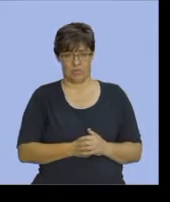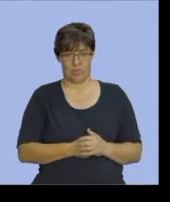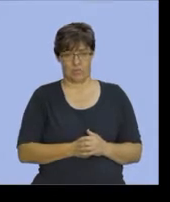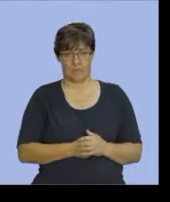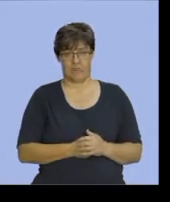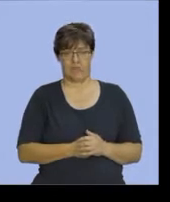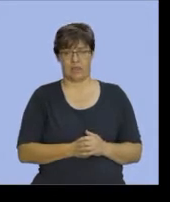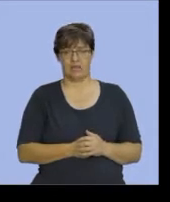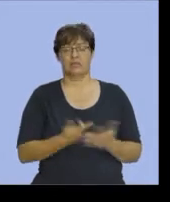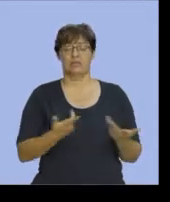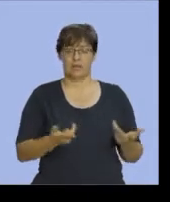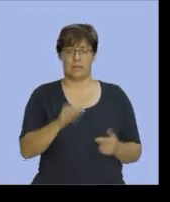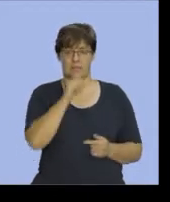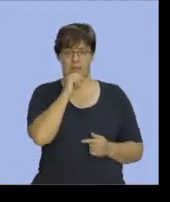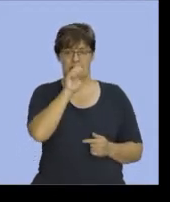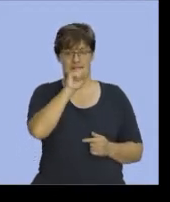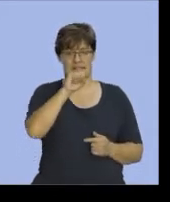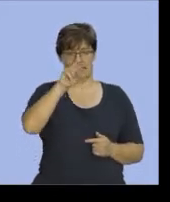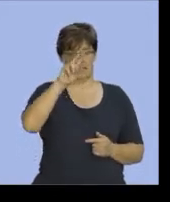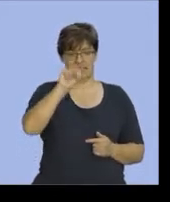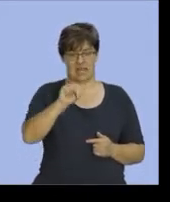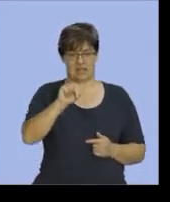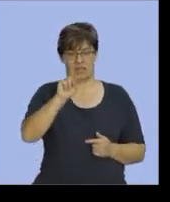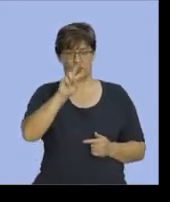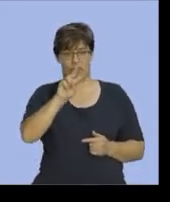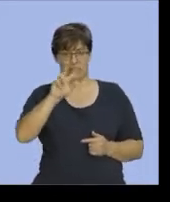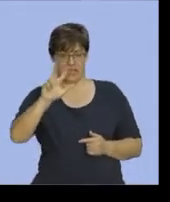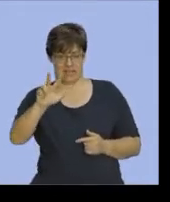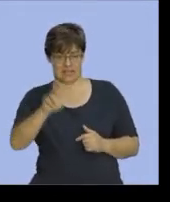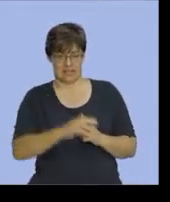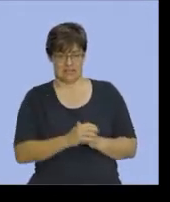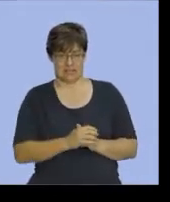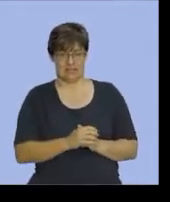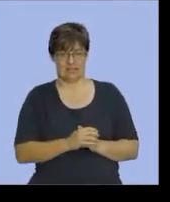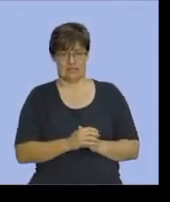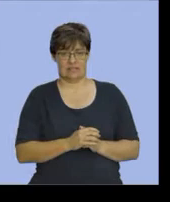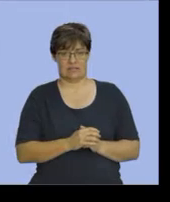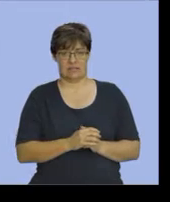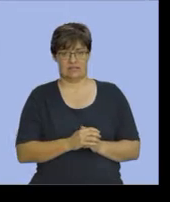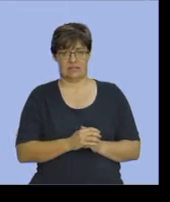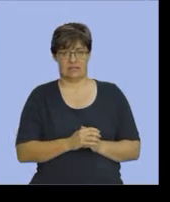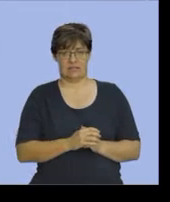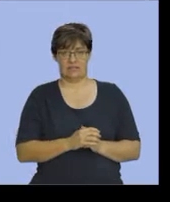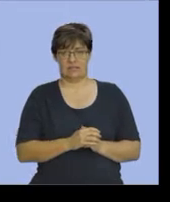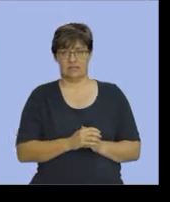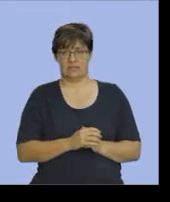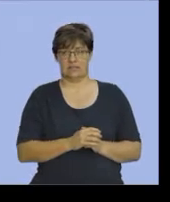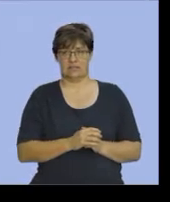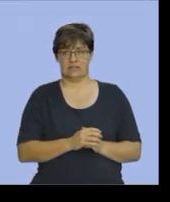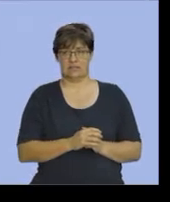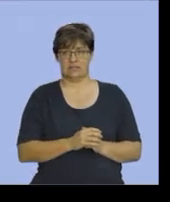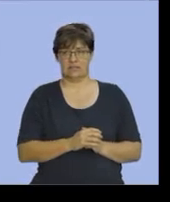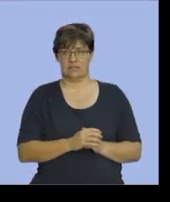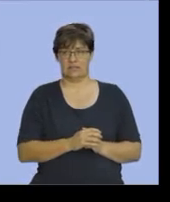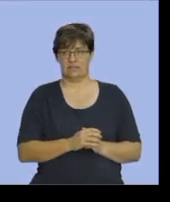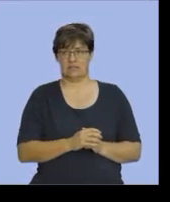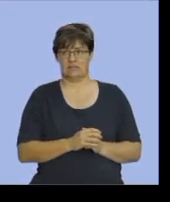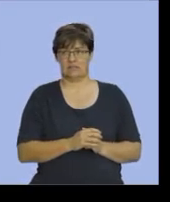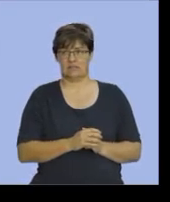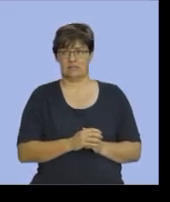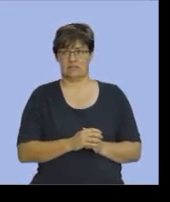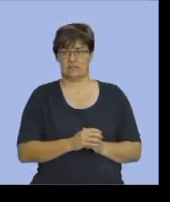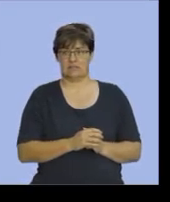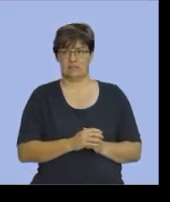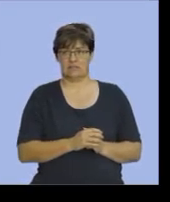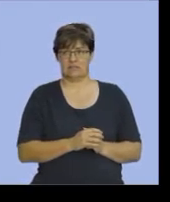this triangle. So this will then be sine 28. Okay, let me just